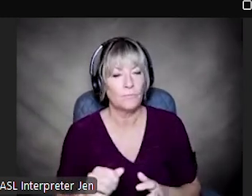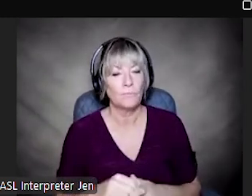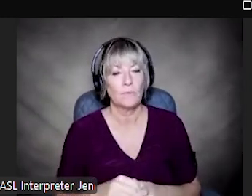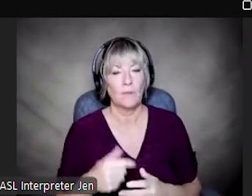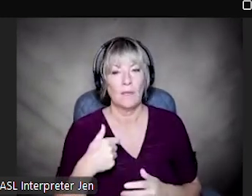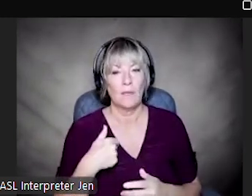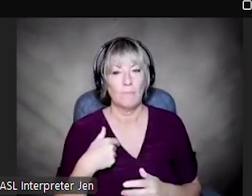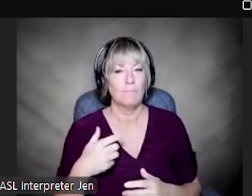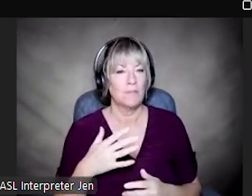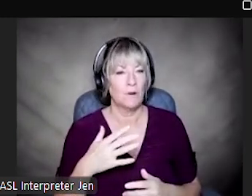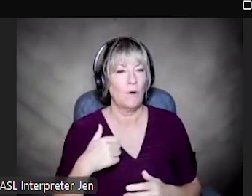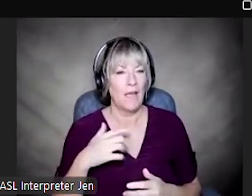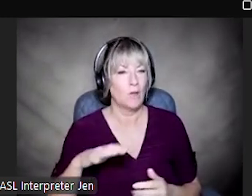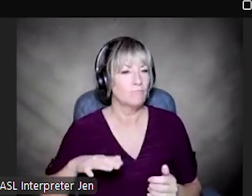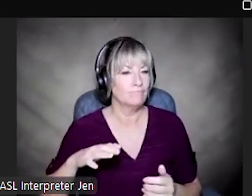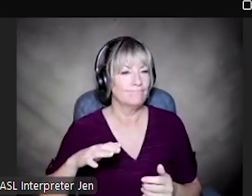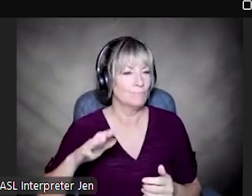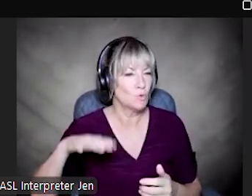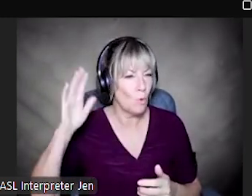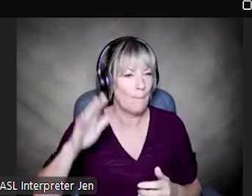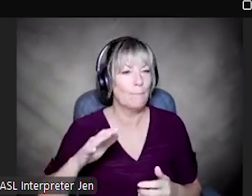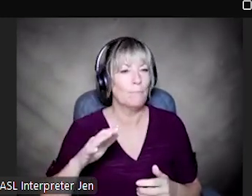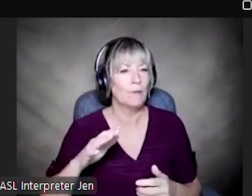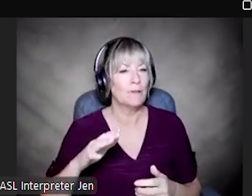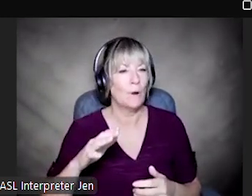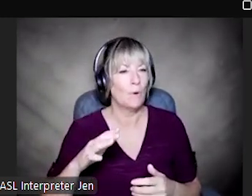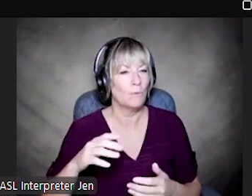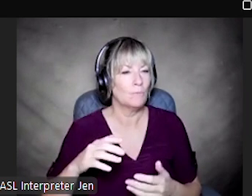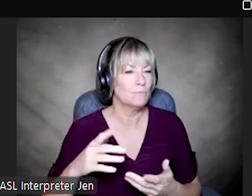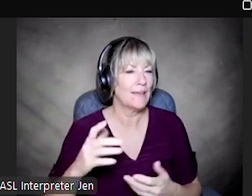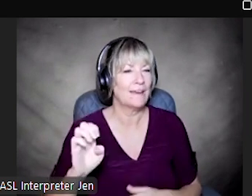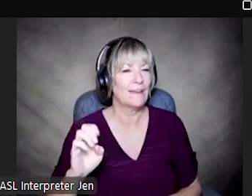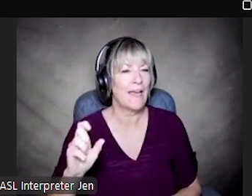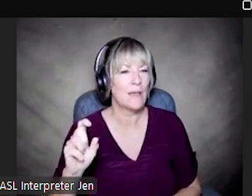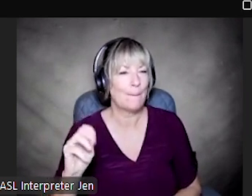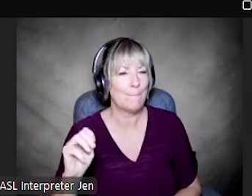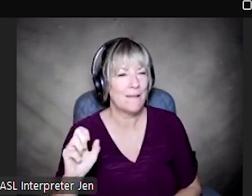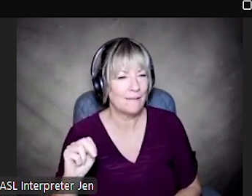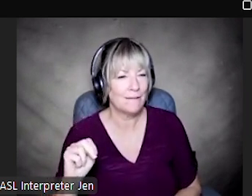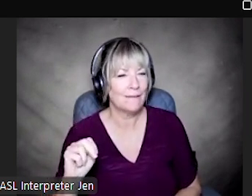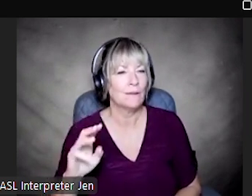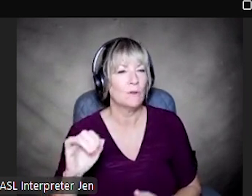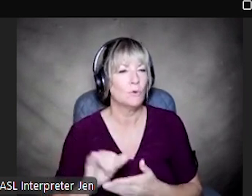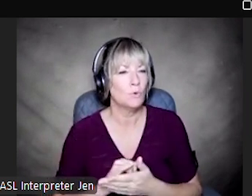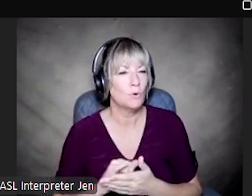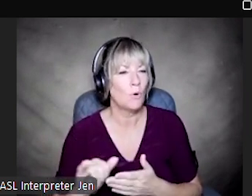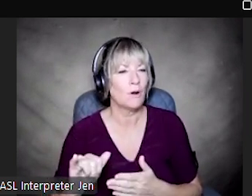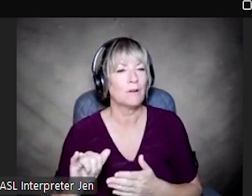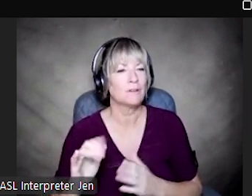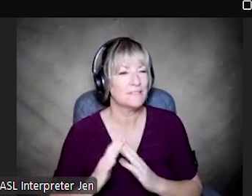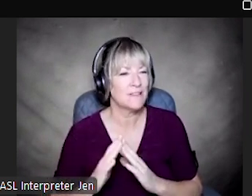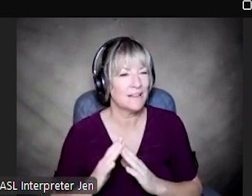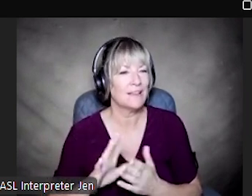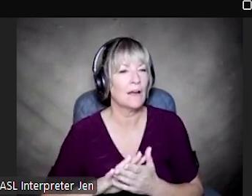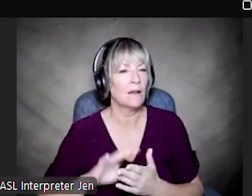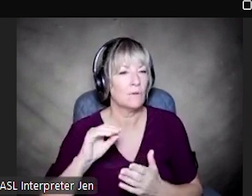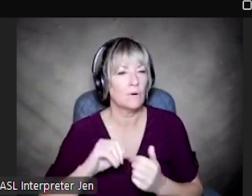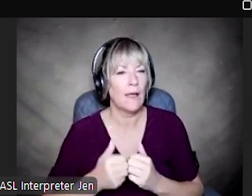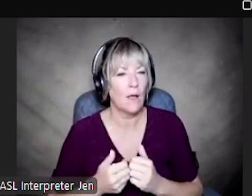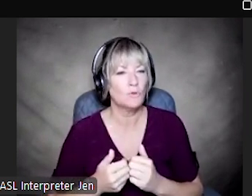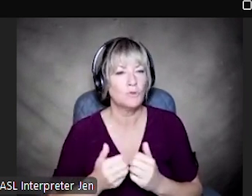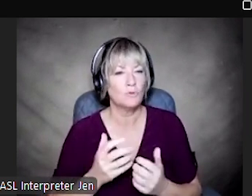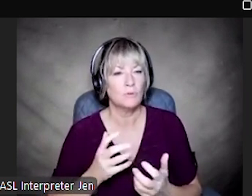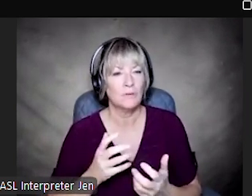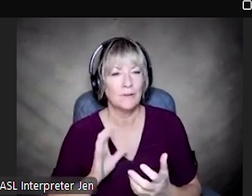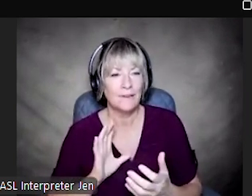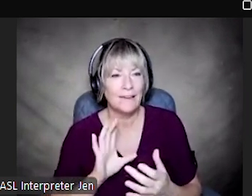kind of cut my teeth at Edelman in New York City for many years, where I kind of learned how to engage with hard